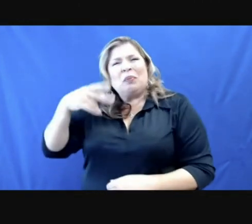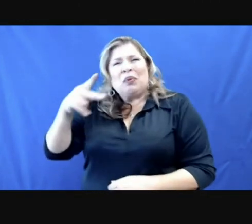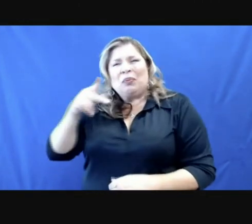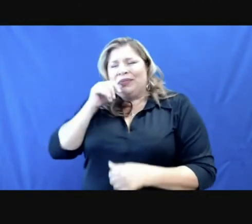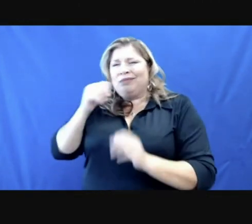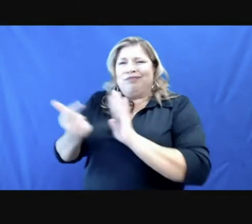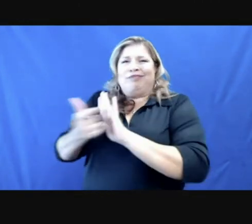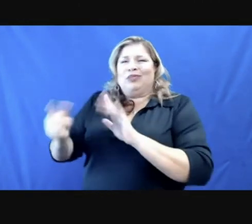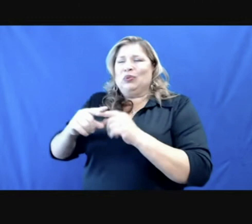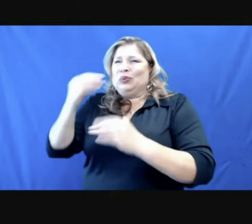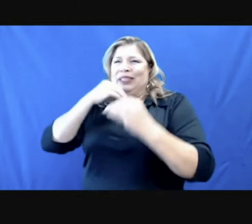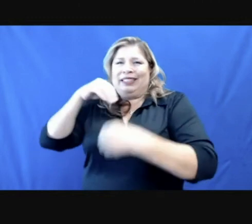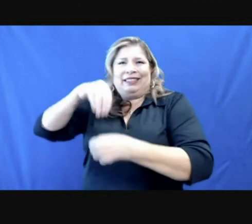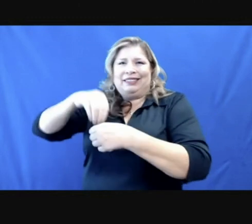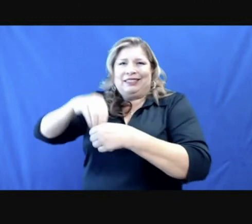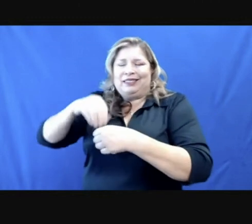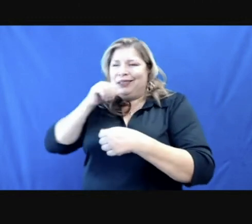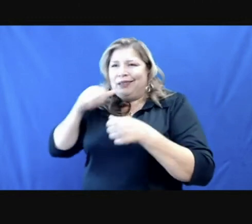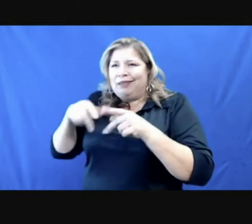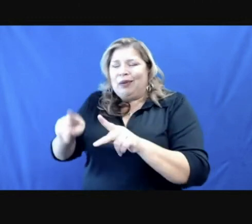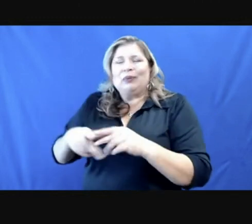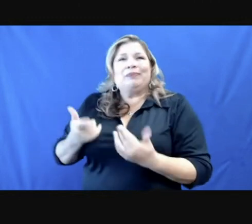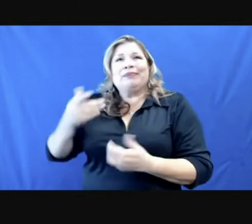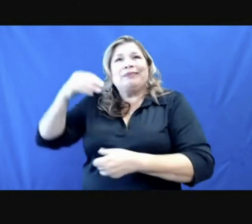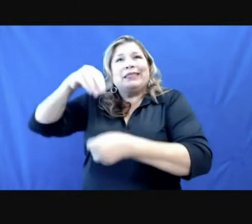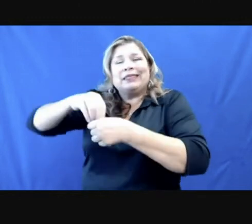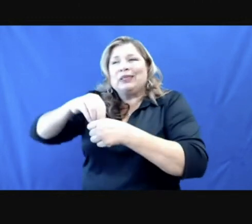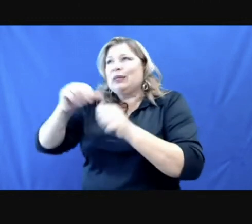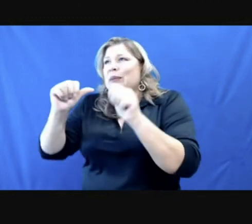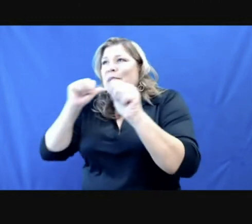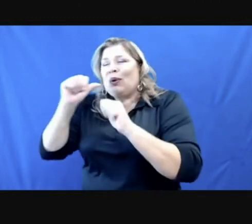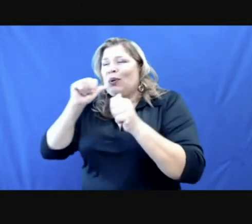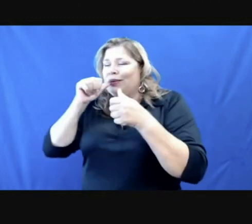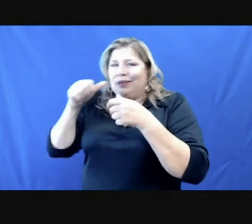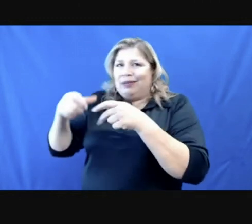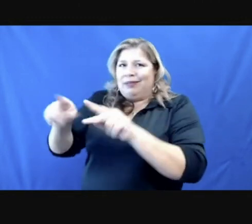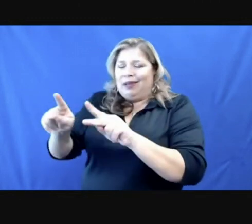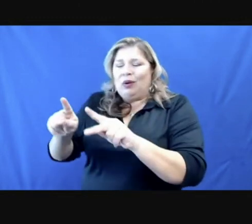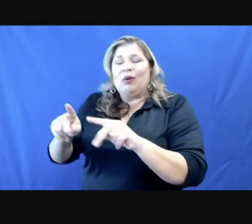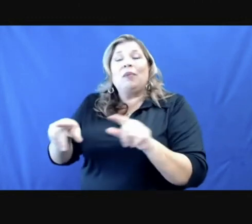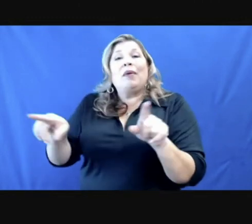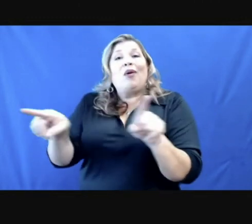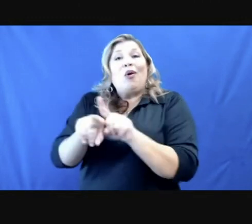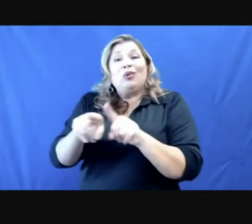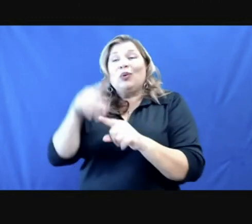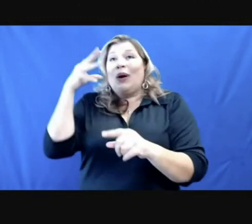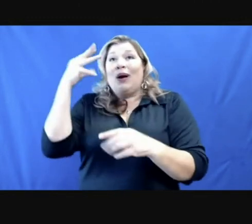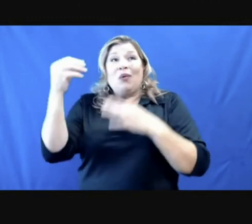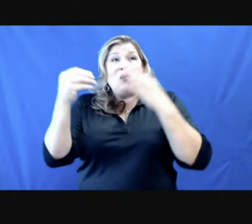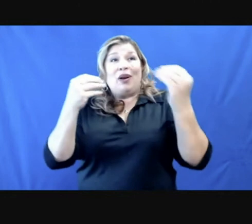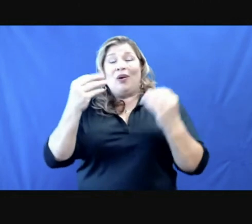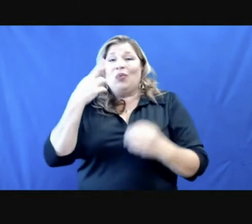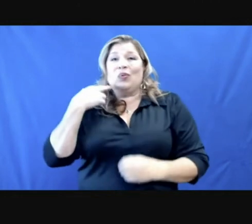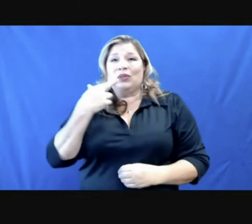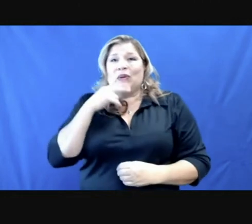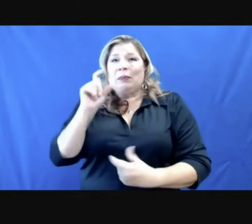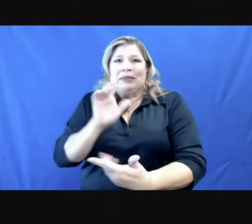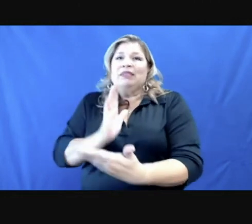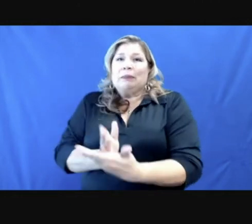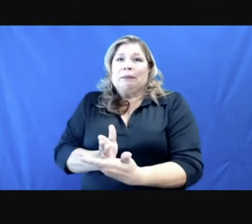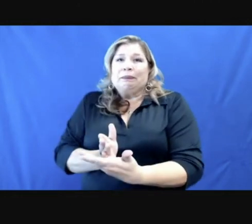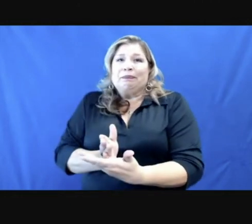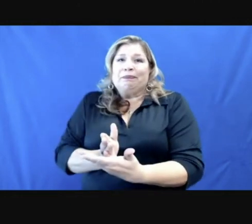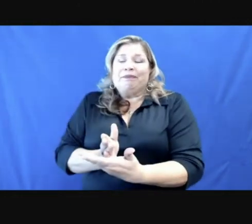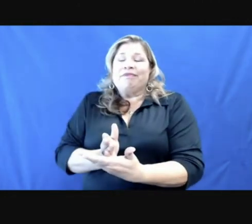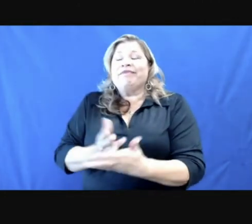There are not indoor bars and other entities open, but those outdoor services should also stop.